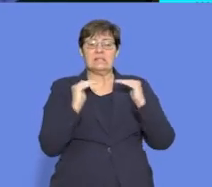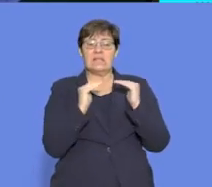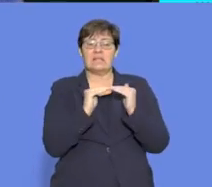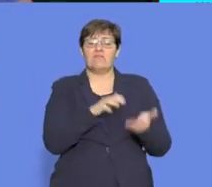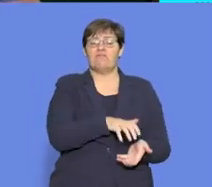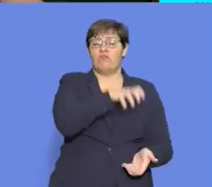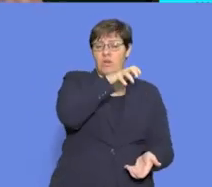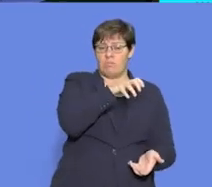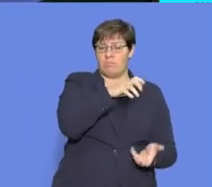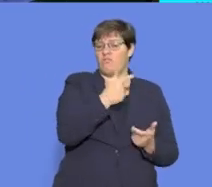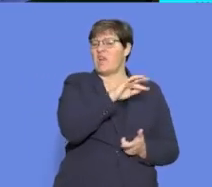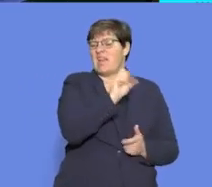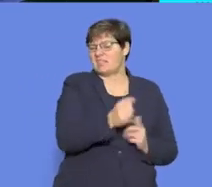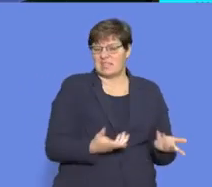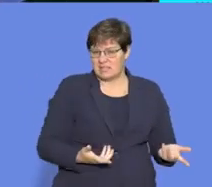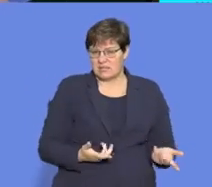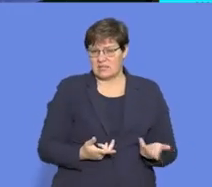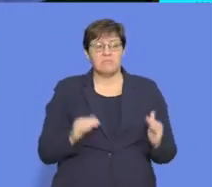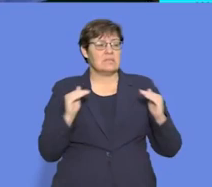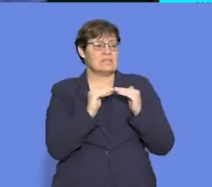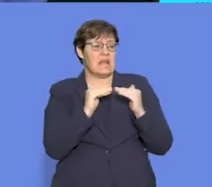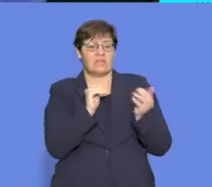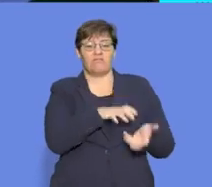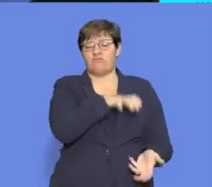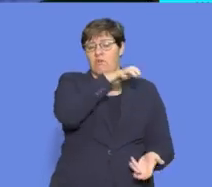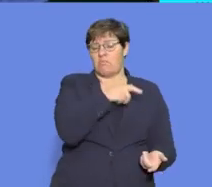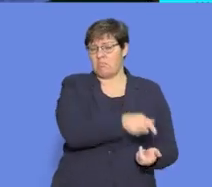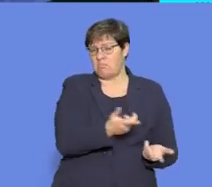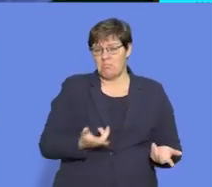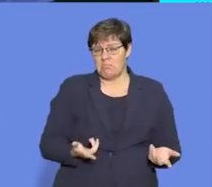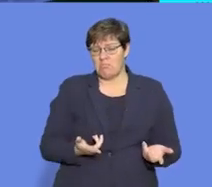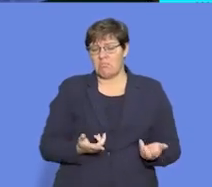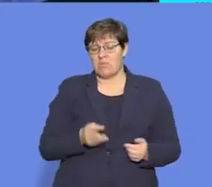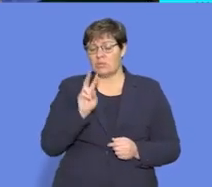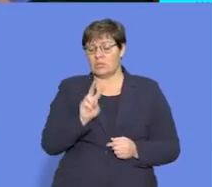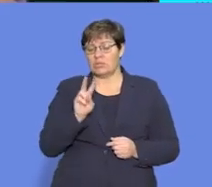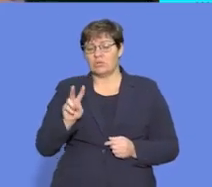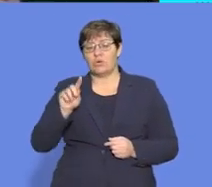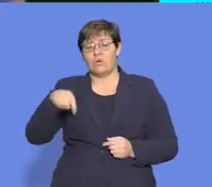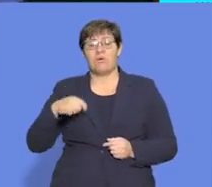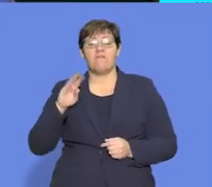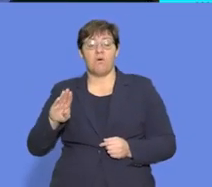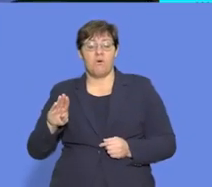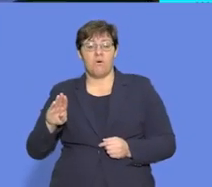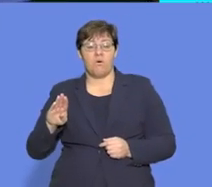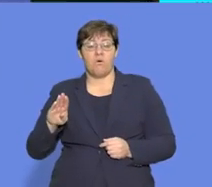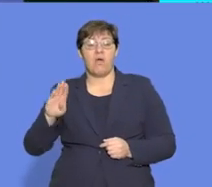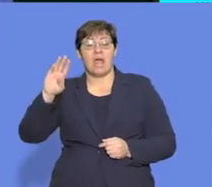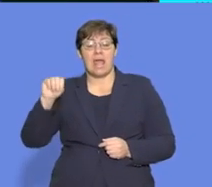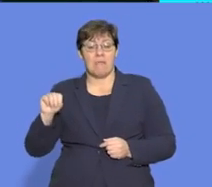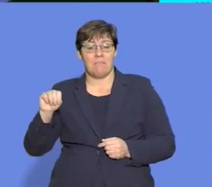at the standard volume for gases, and we'd say the standard volume is